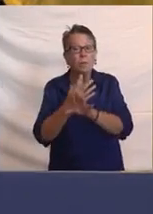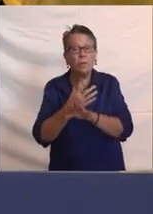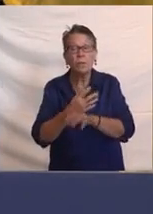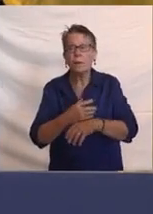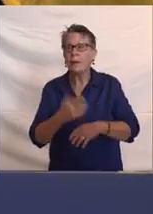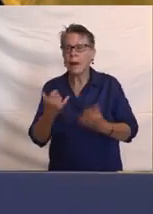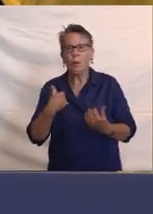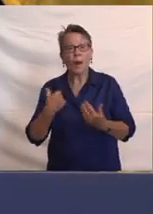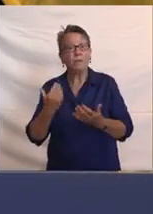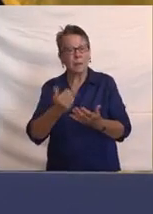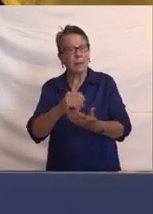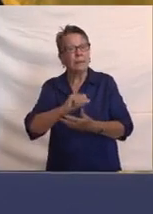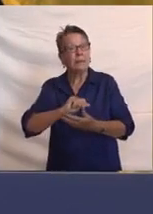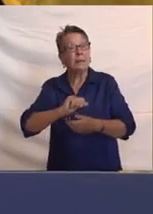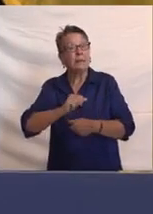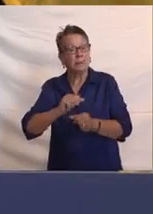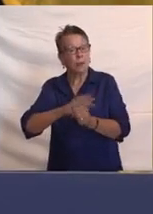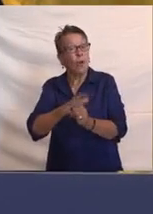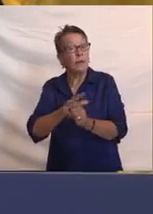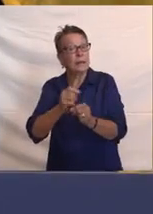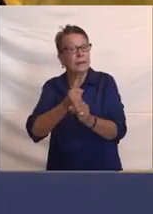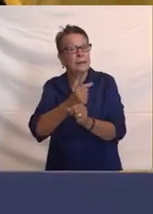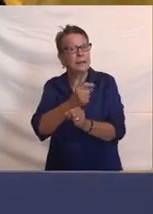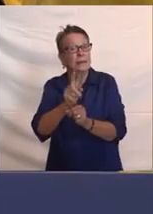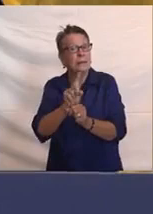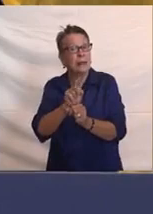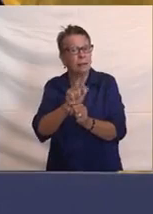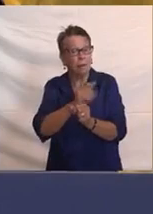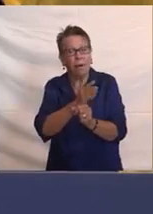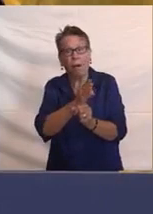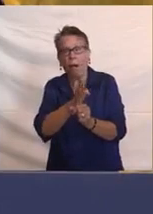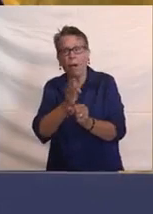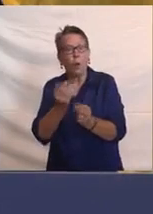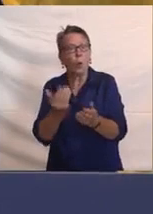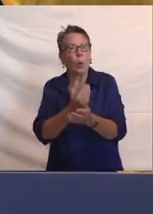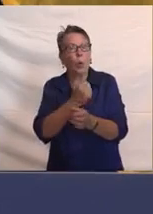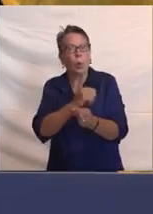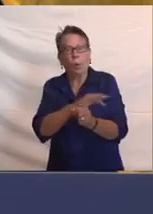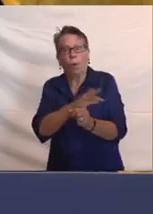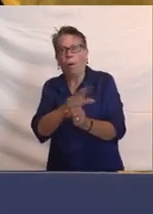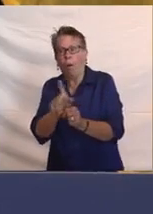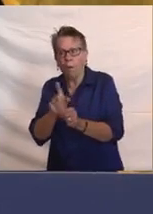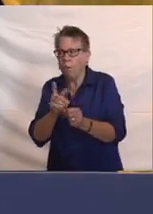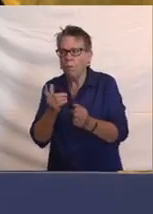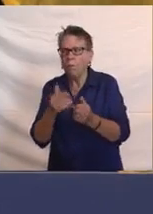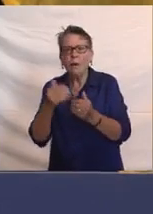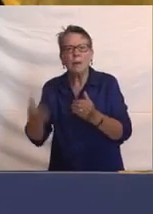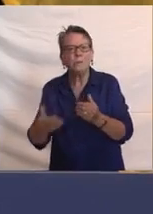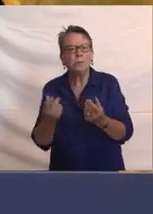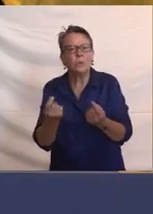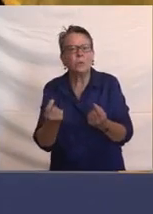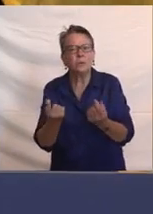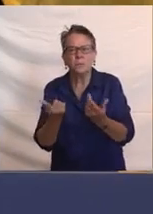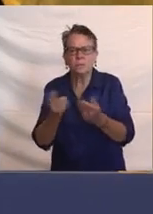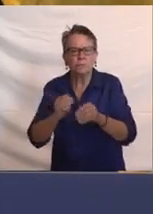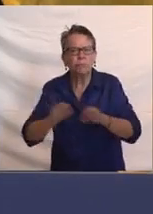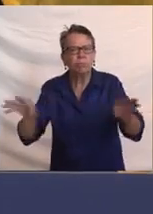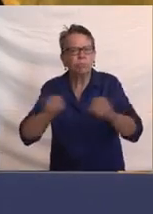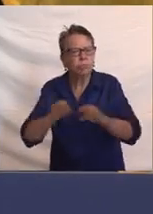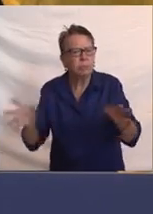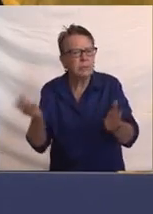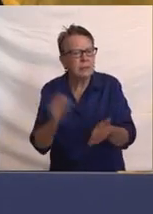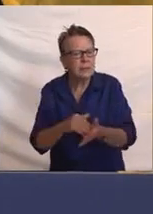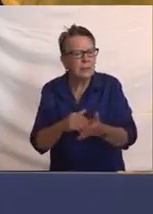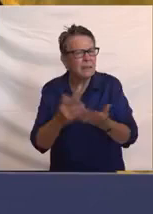shot plan, will all of the locations, the dispensing locations that are currently in